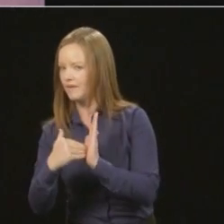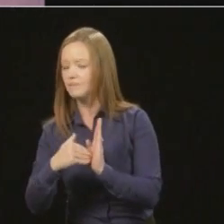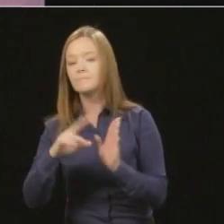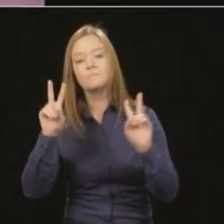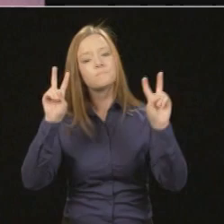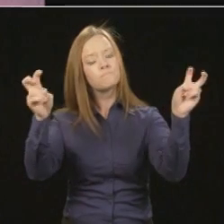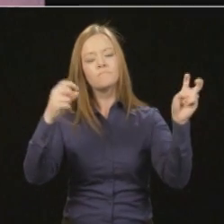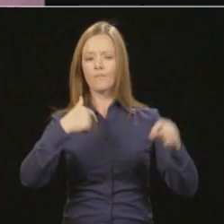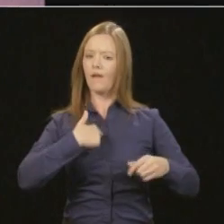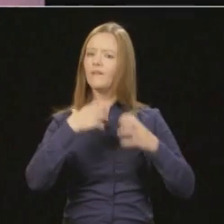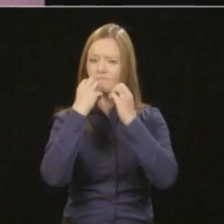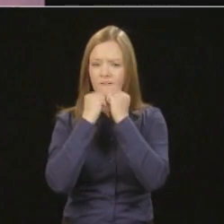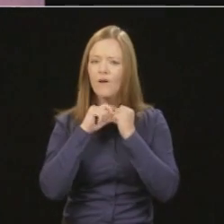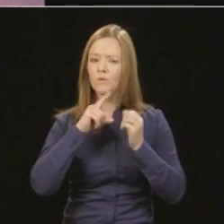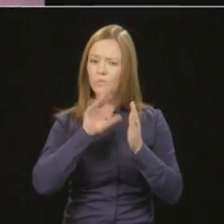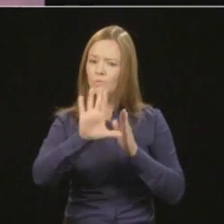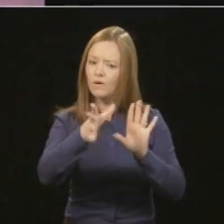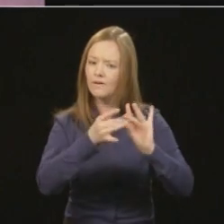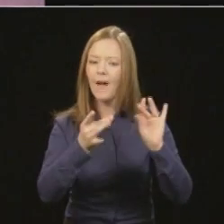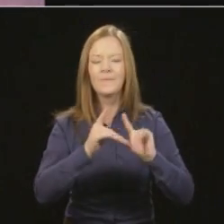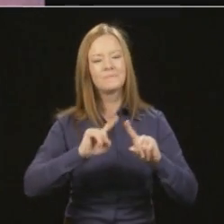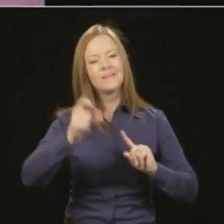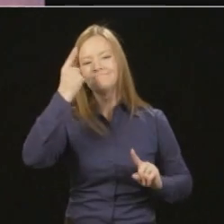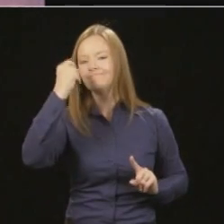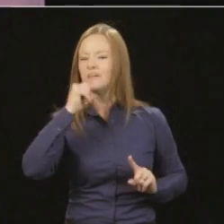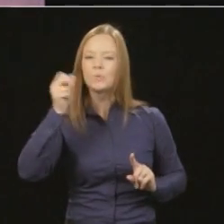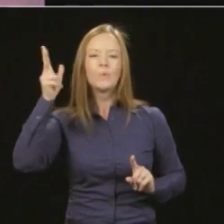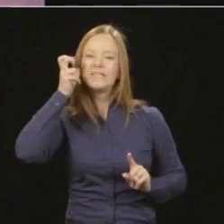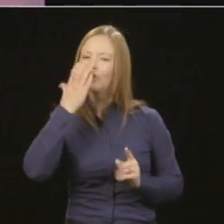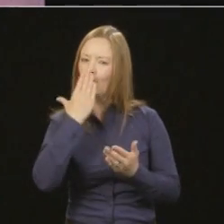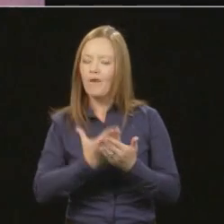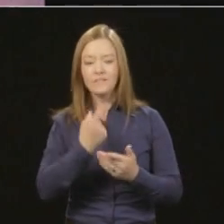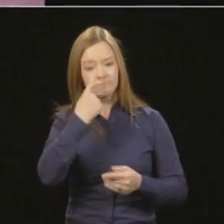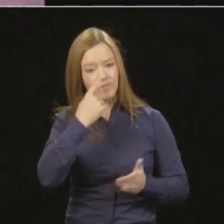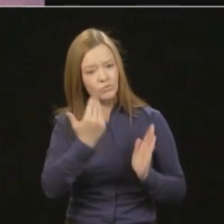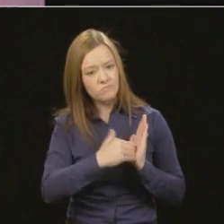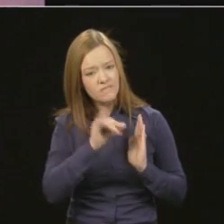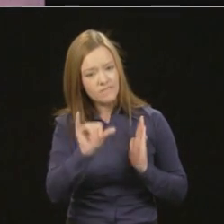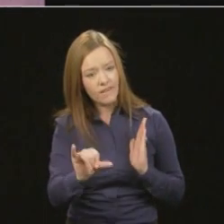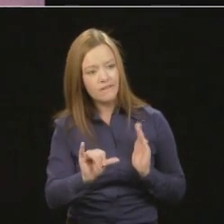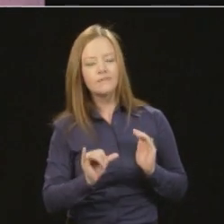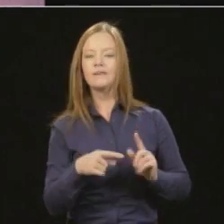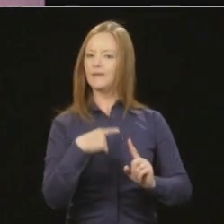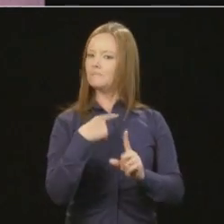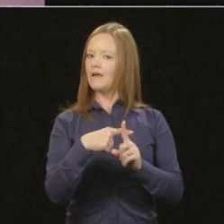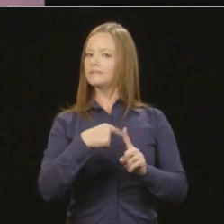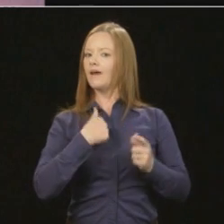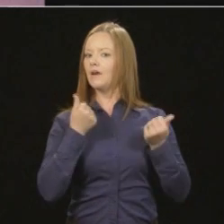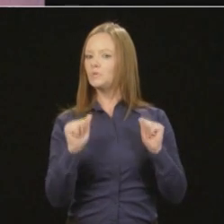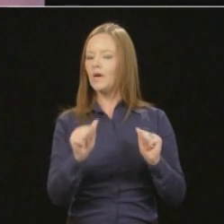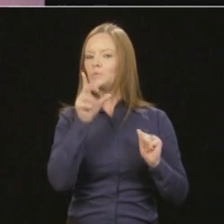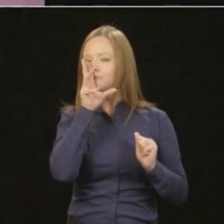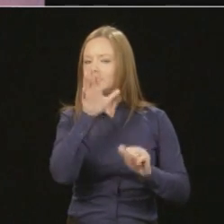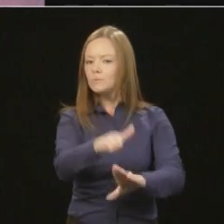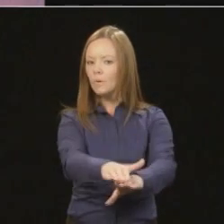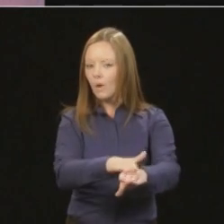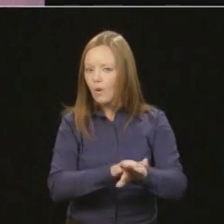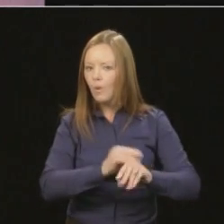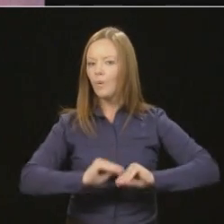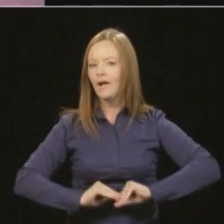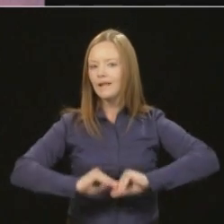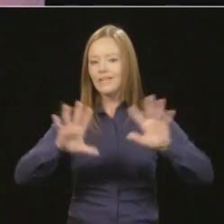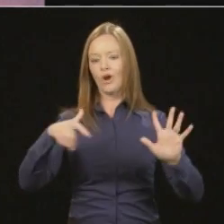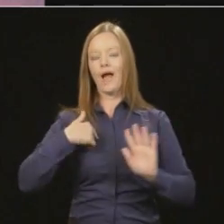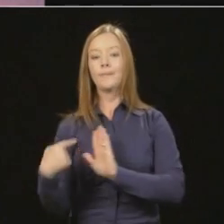don't hear well. Could you repeat that? And I try to always remember to speak slowly and clearly. That